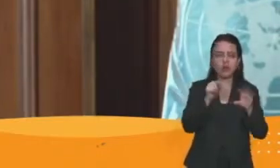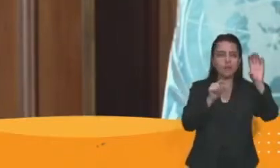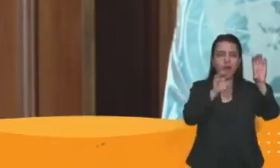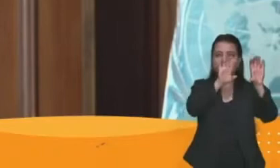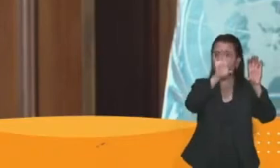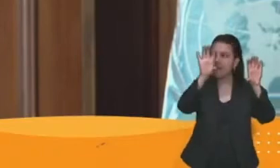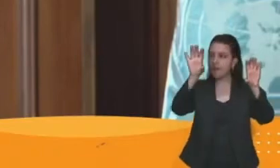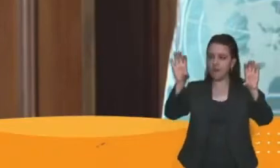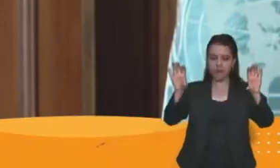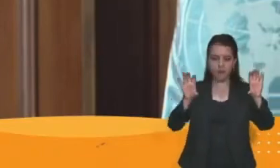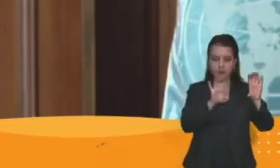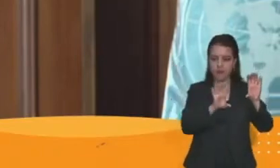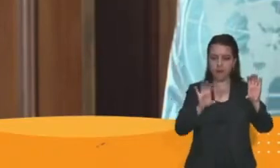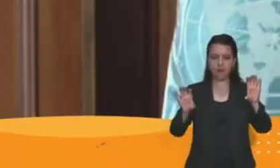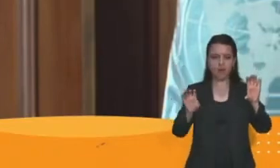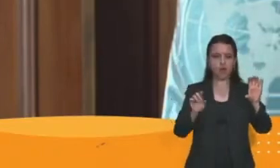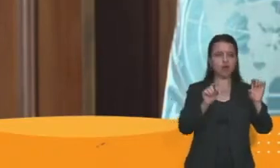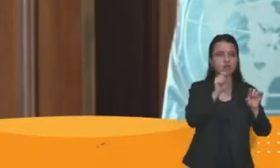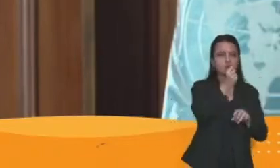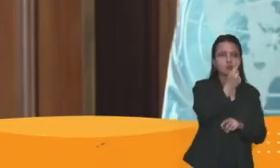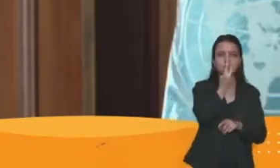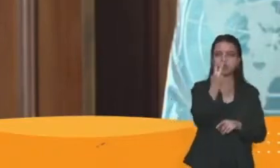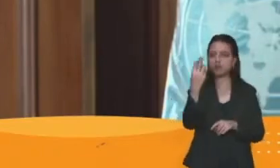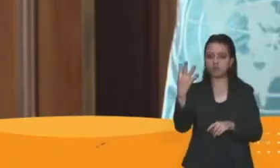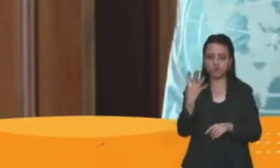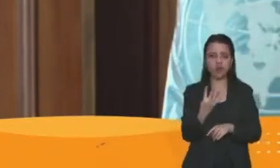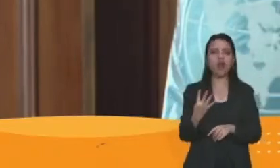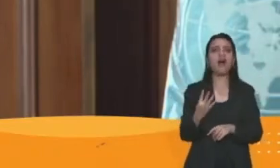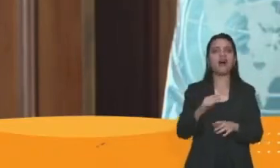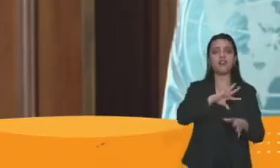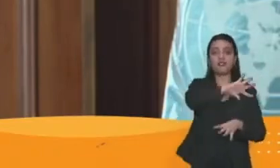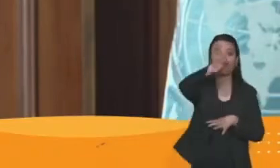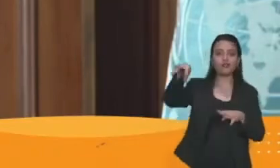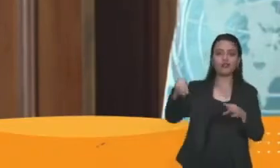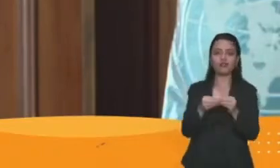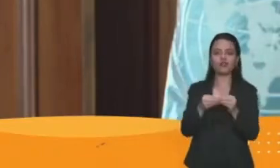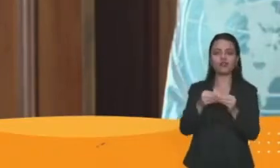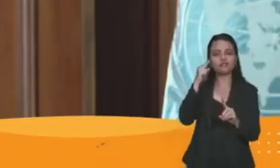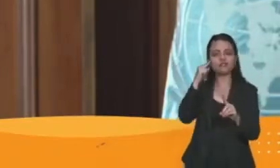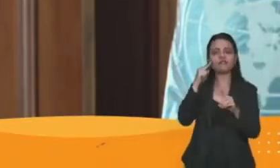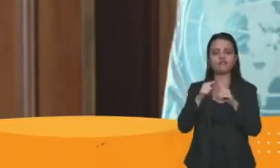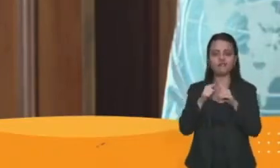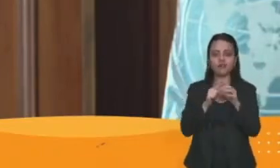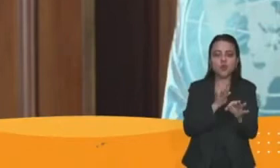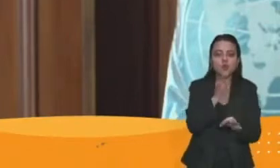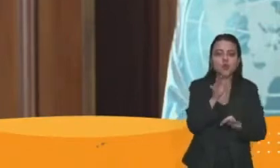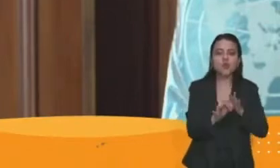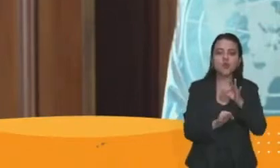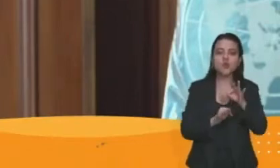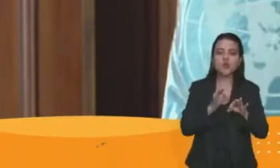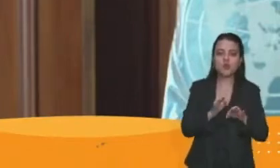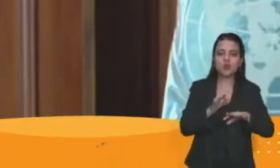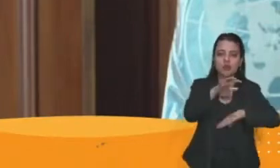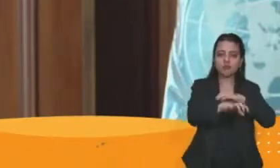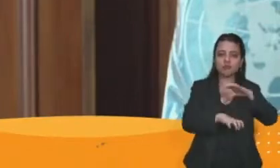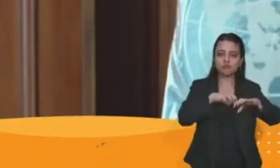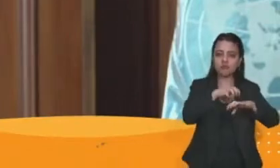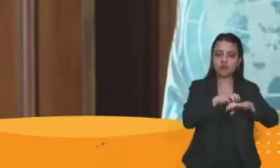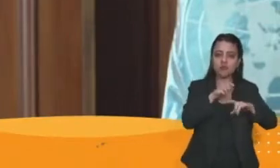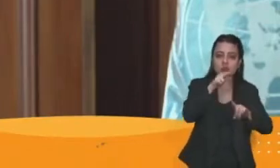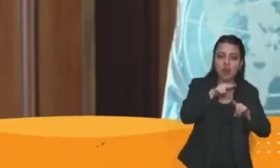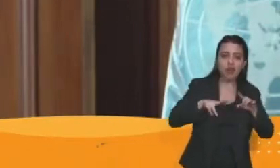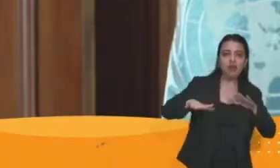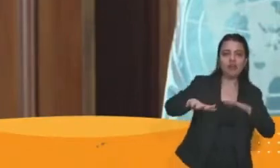on the conservation and the sustainable use of all the